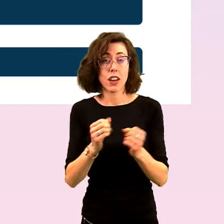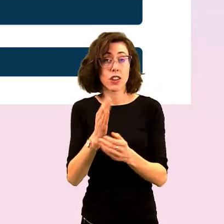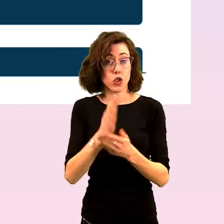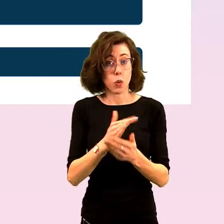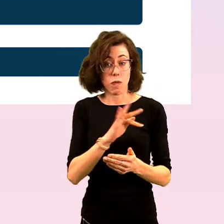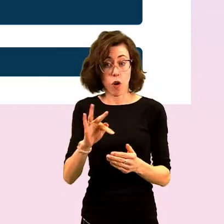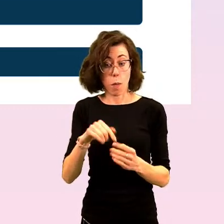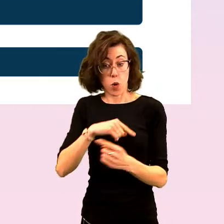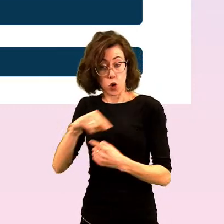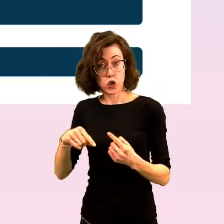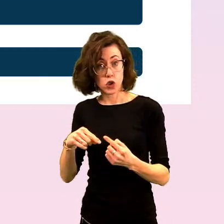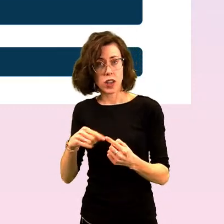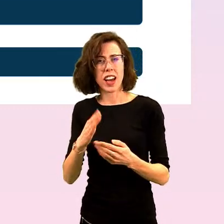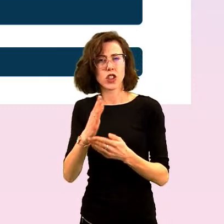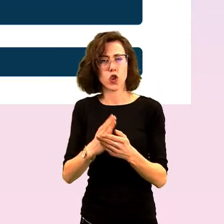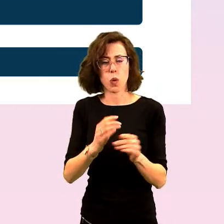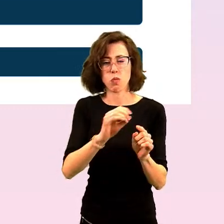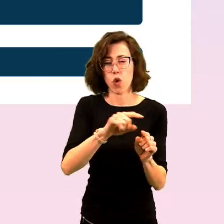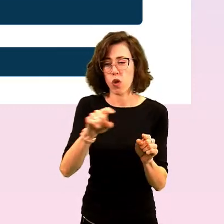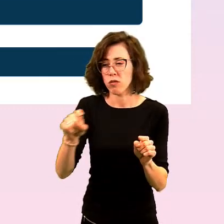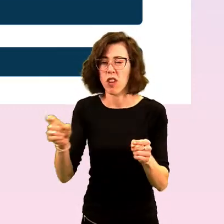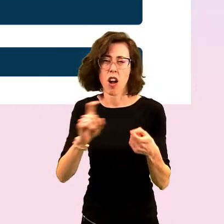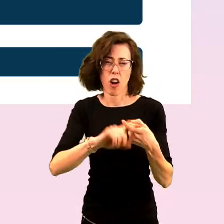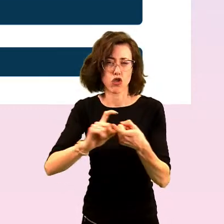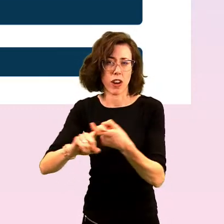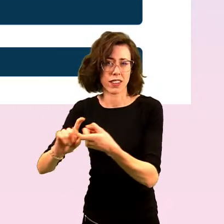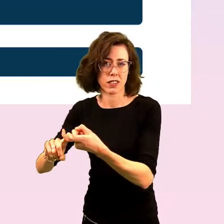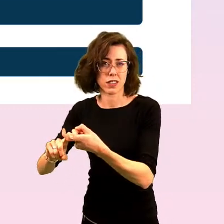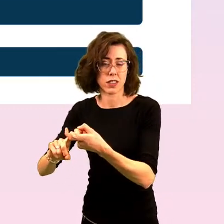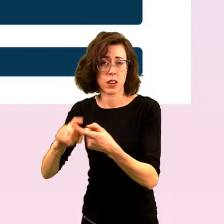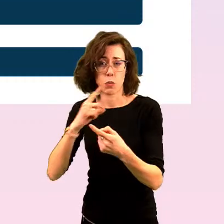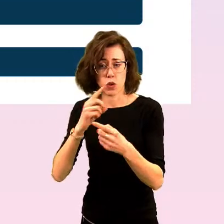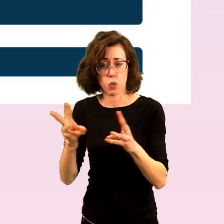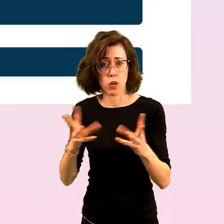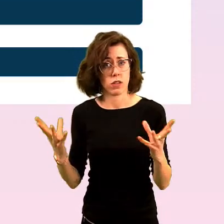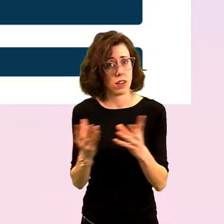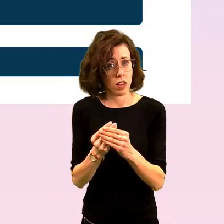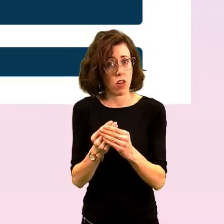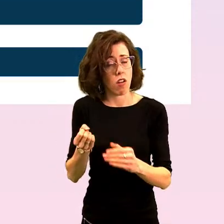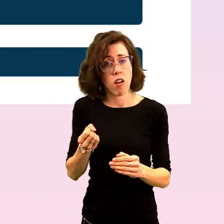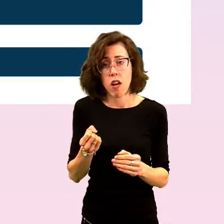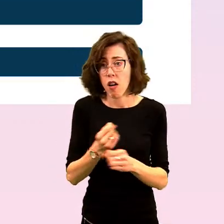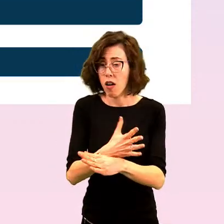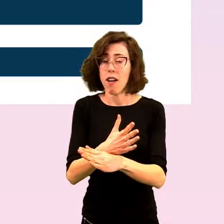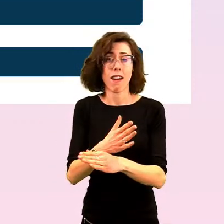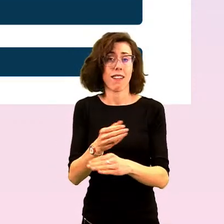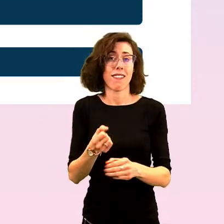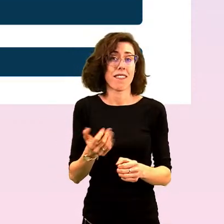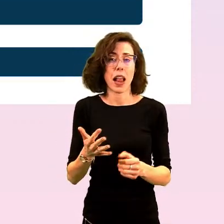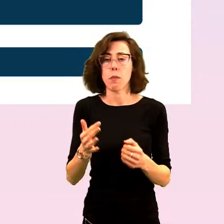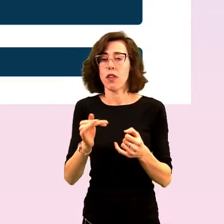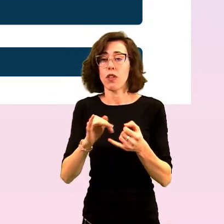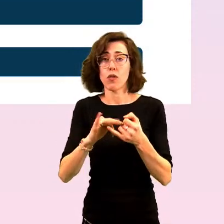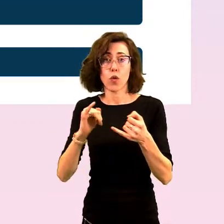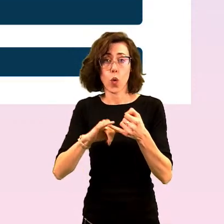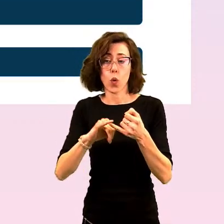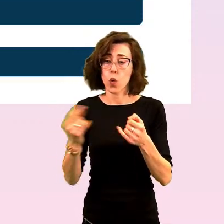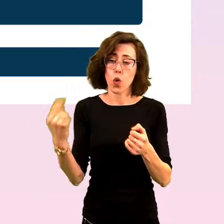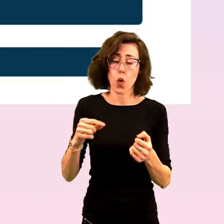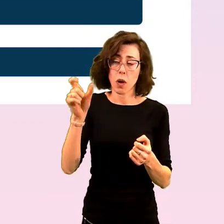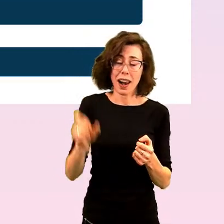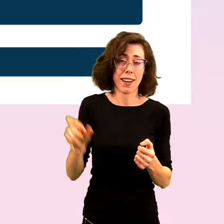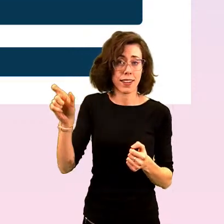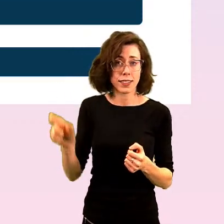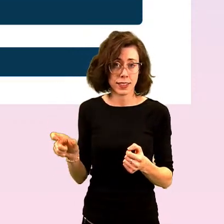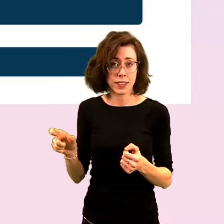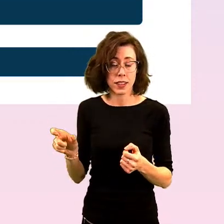through contracted services. And all of them are available to the clients, to job seekers, to PUP recipients, and